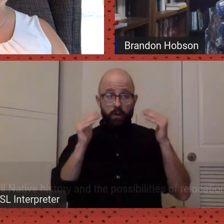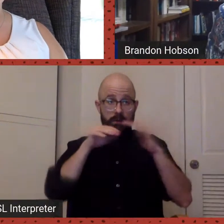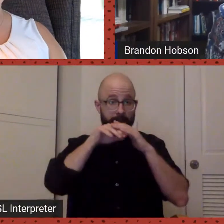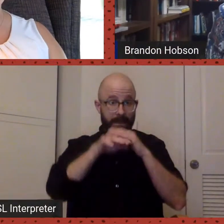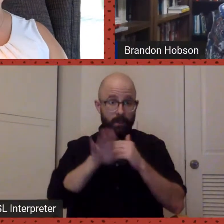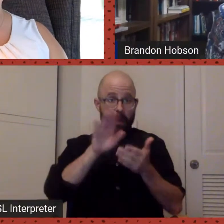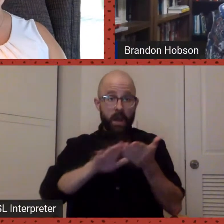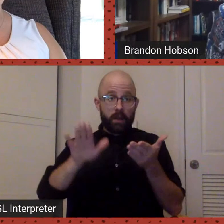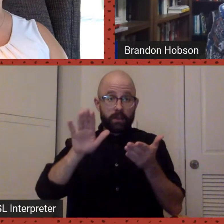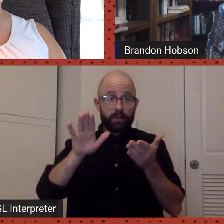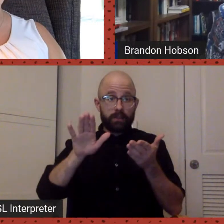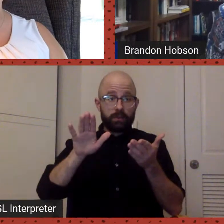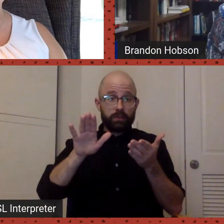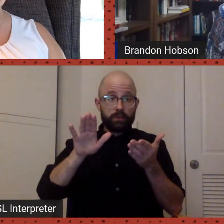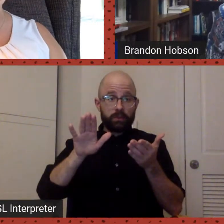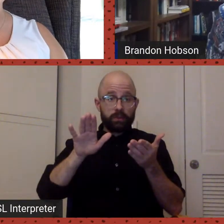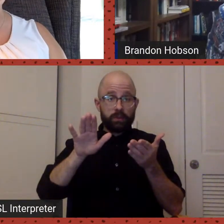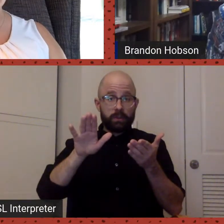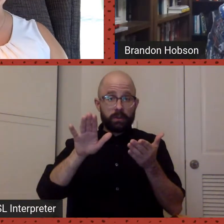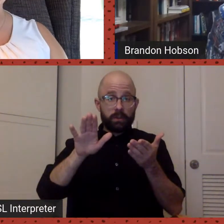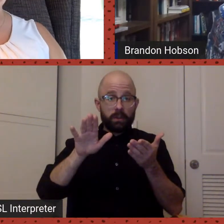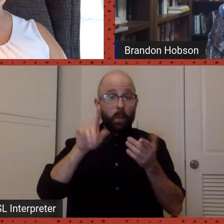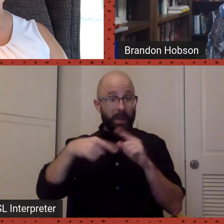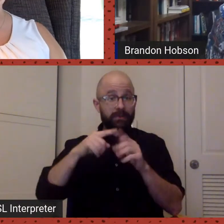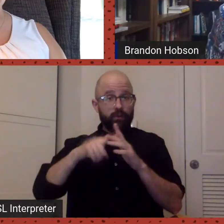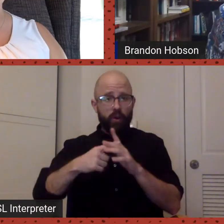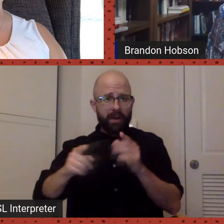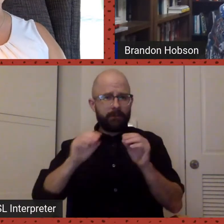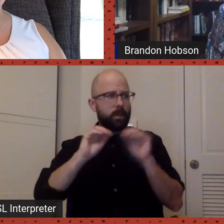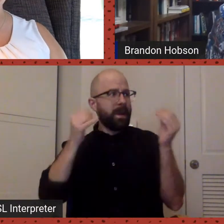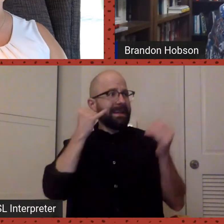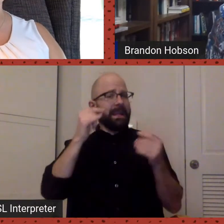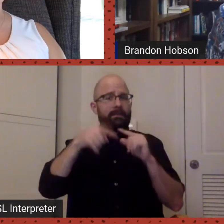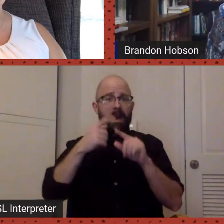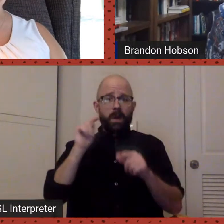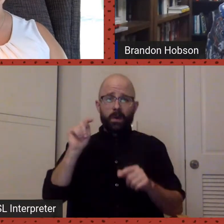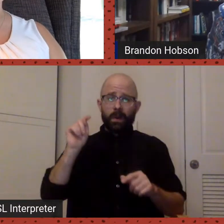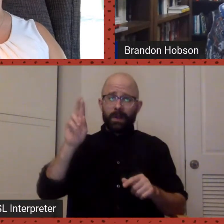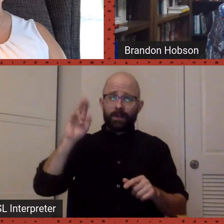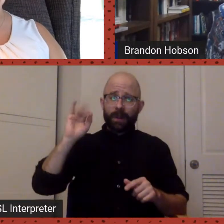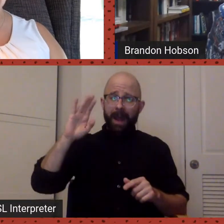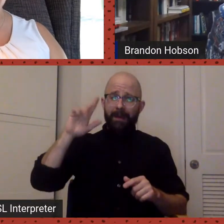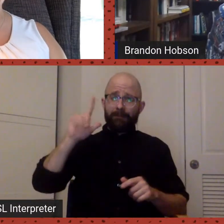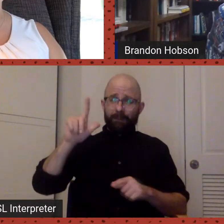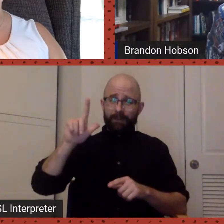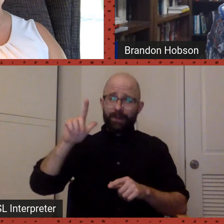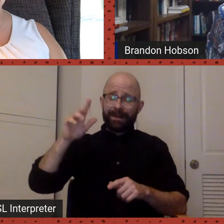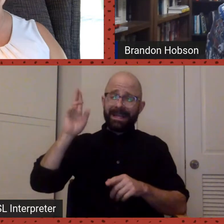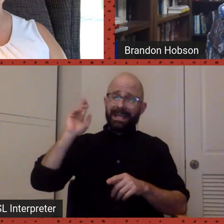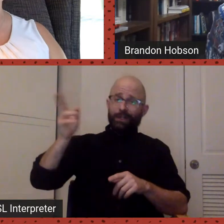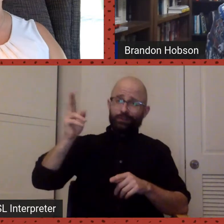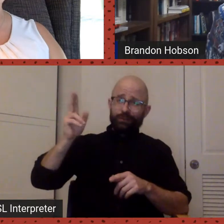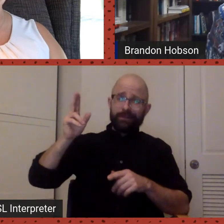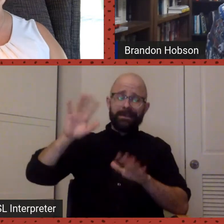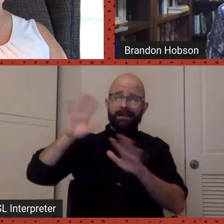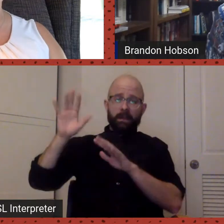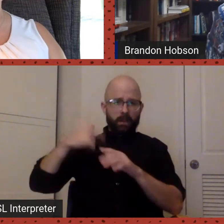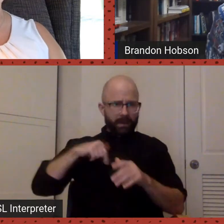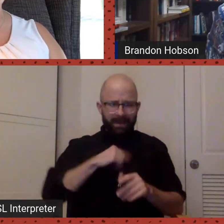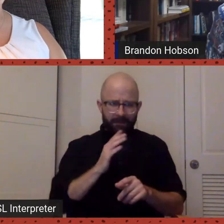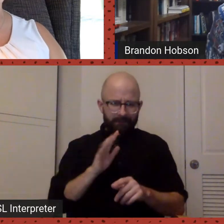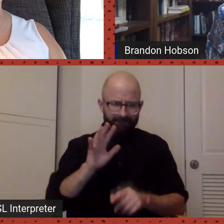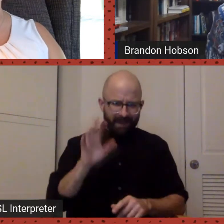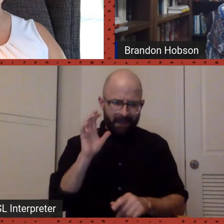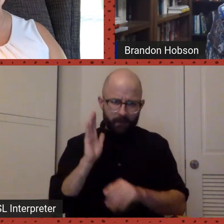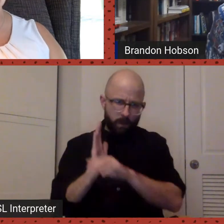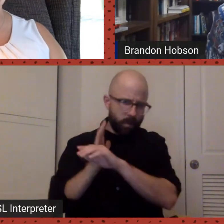idea about the importance of tribal history and Native. And we have over 500 tribes in the United